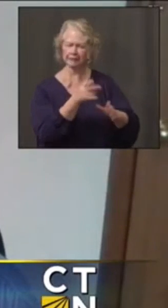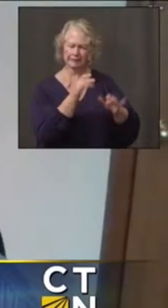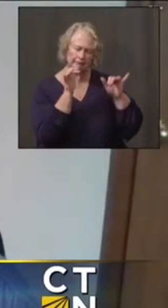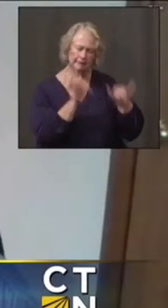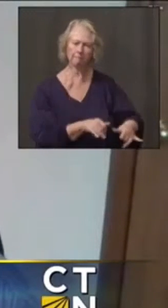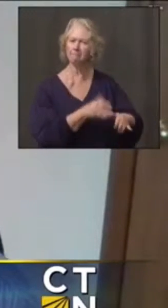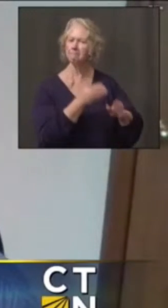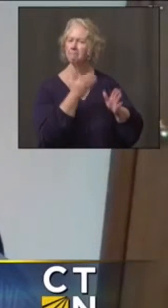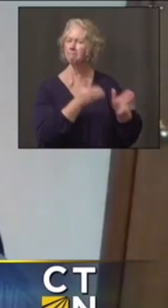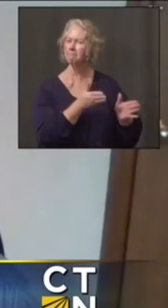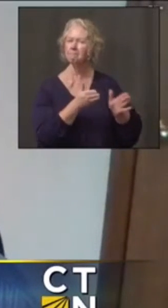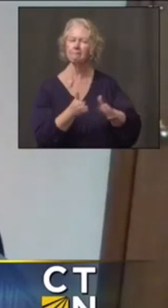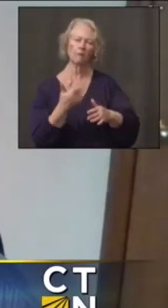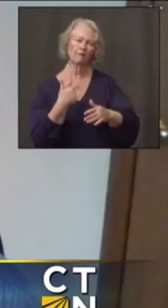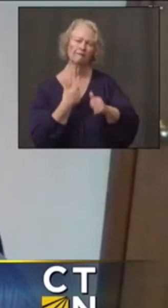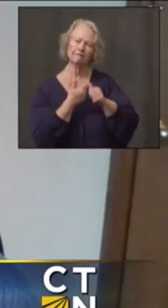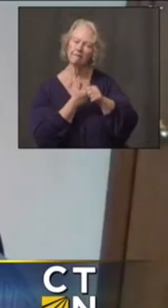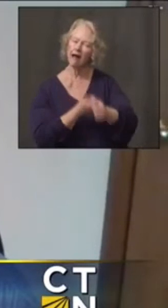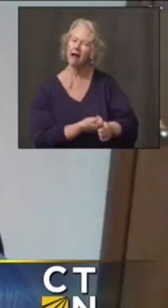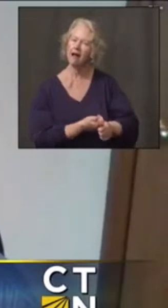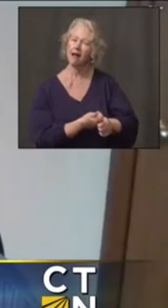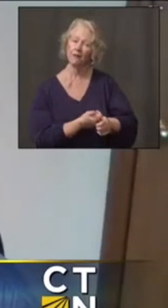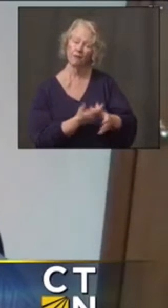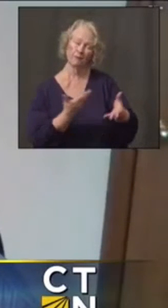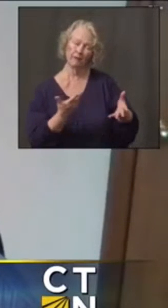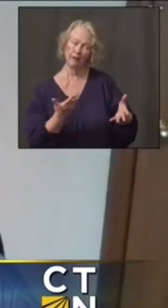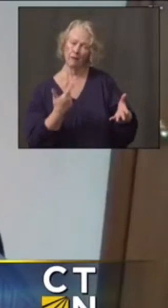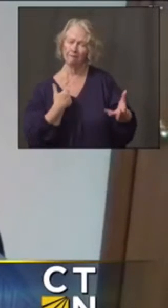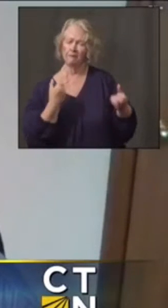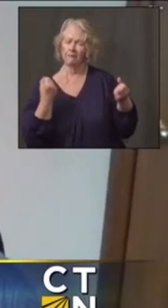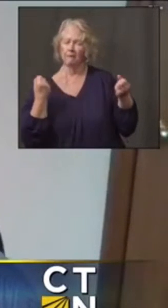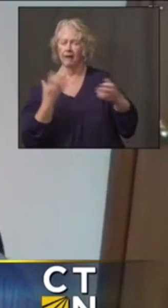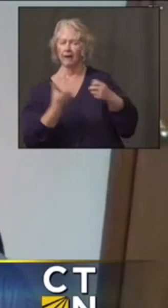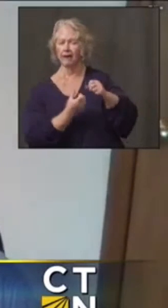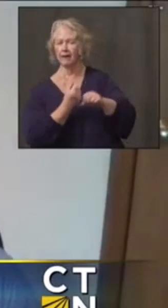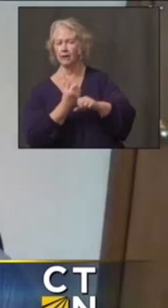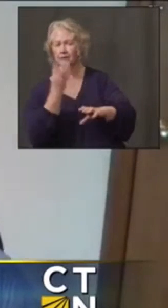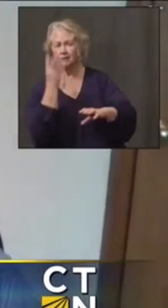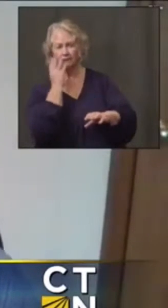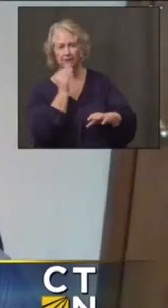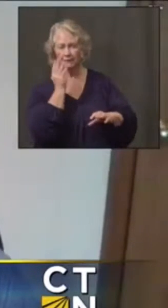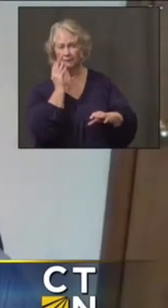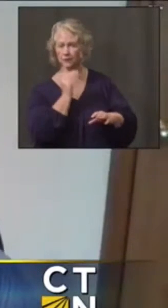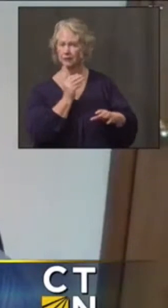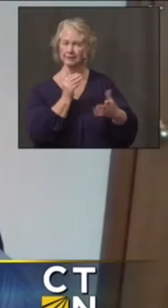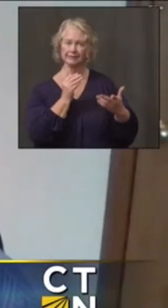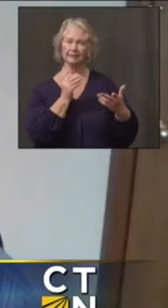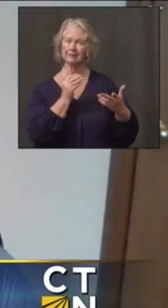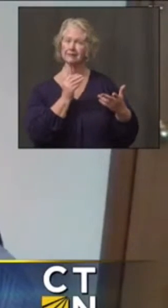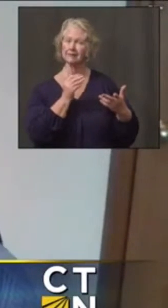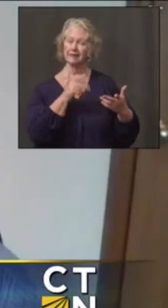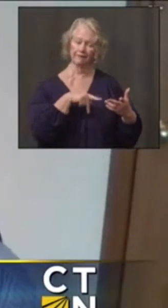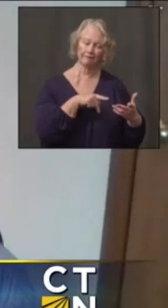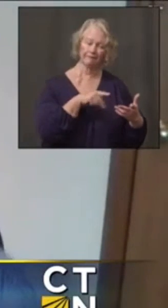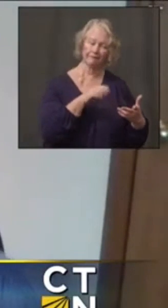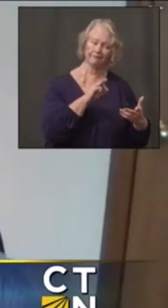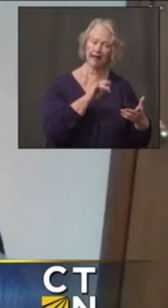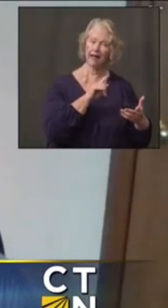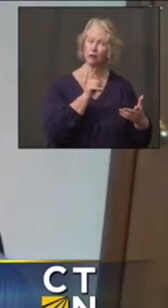And we've got a long history of that. These methods are used by Pfizer as well as all the